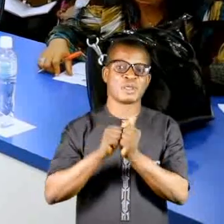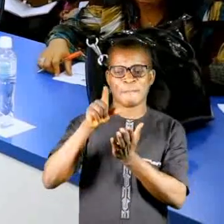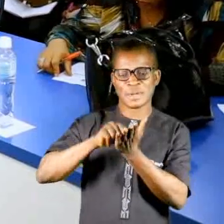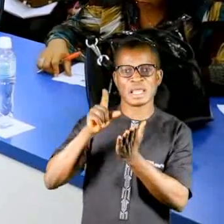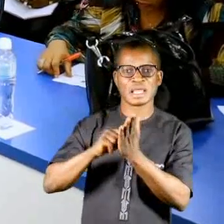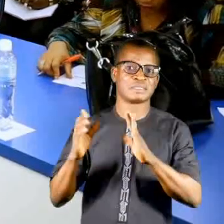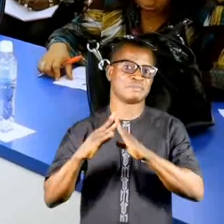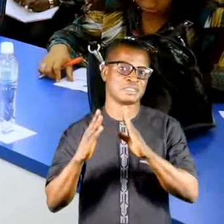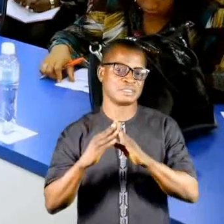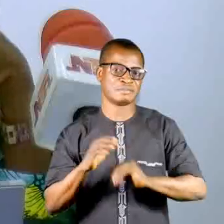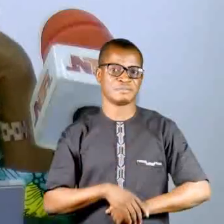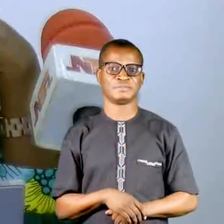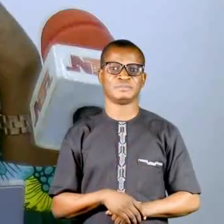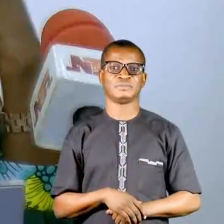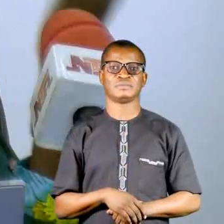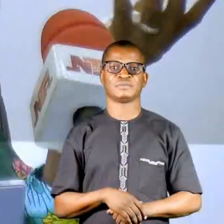Starting with a press conference,